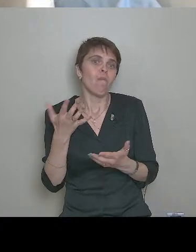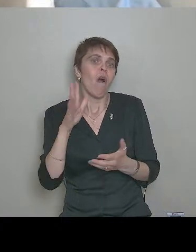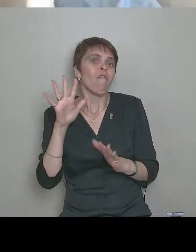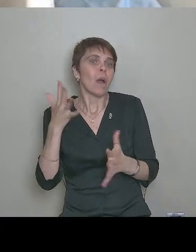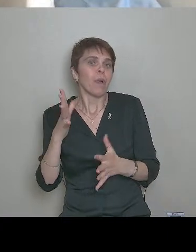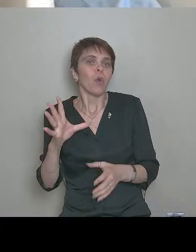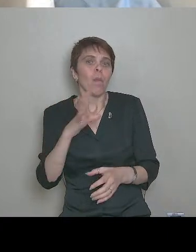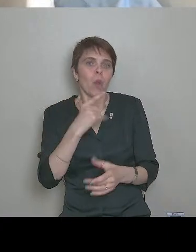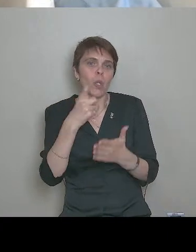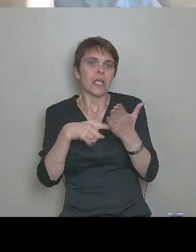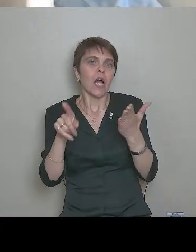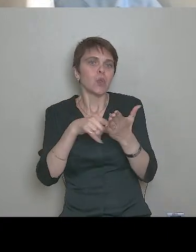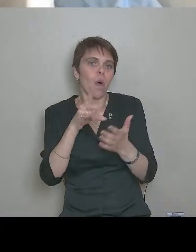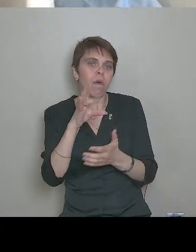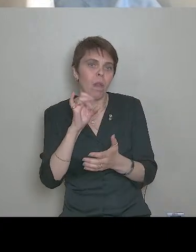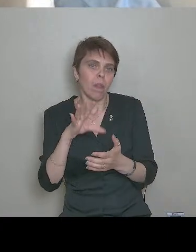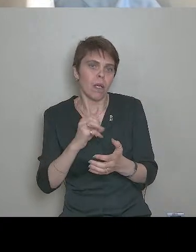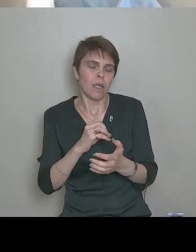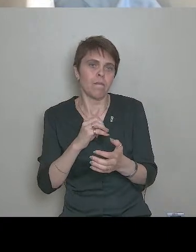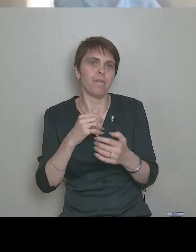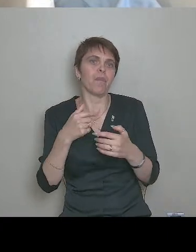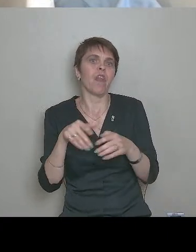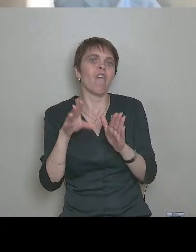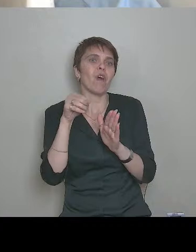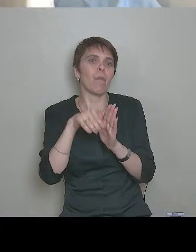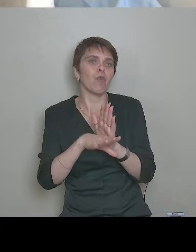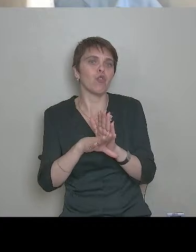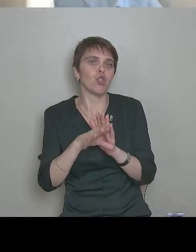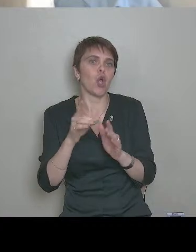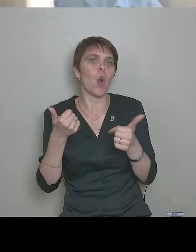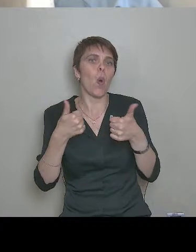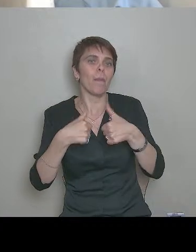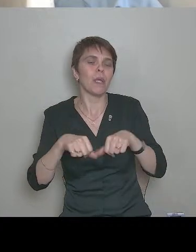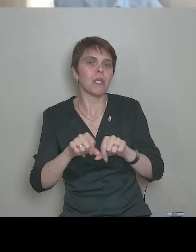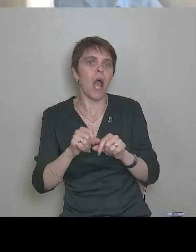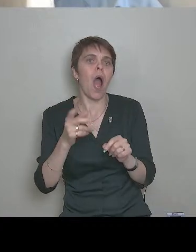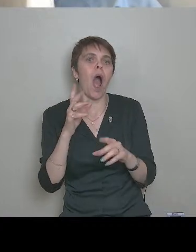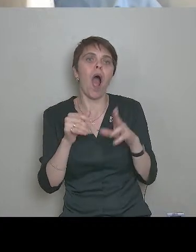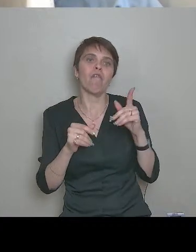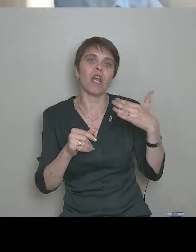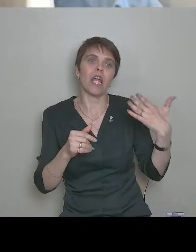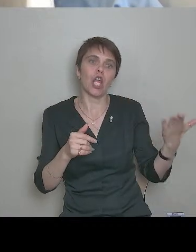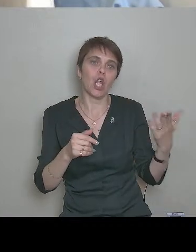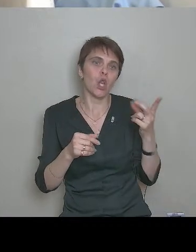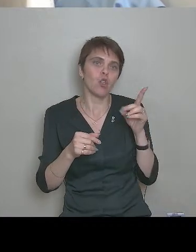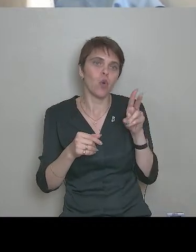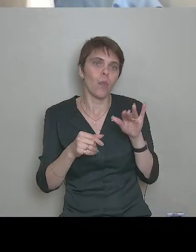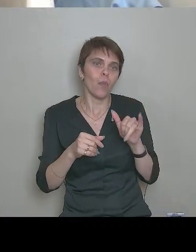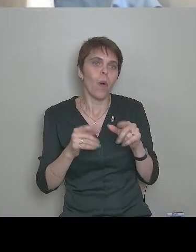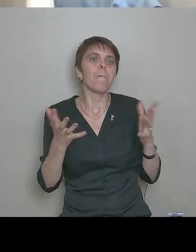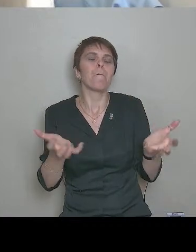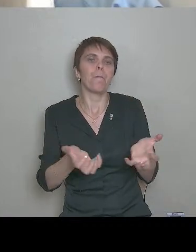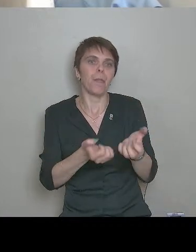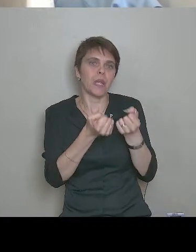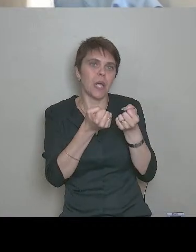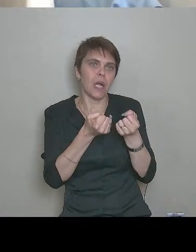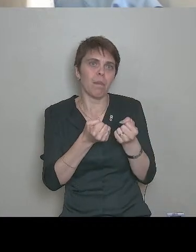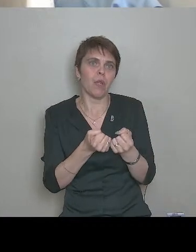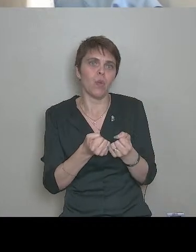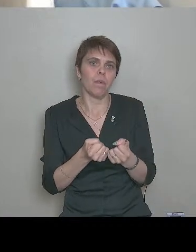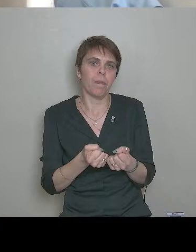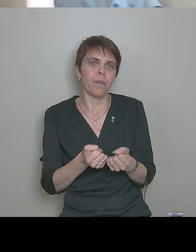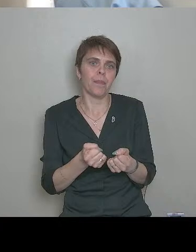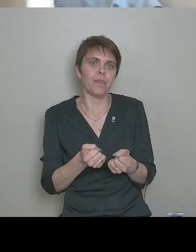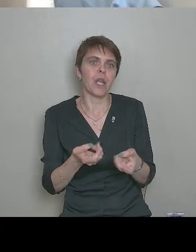case, the decision of the CC was revoked, in the other it